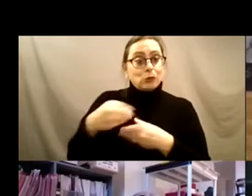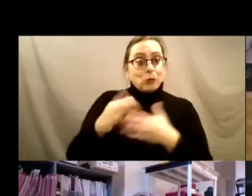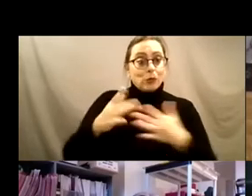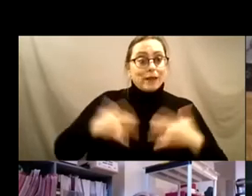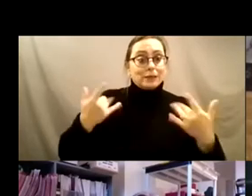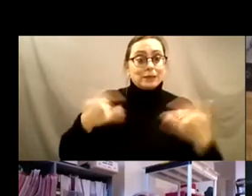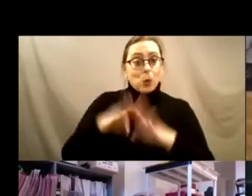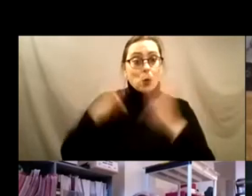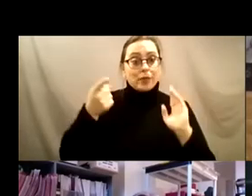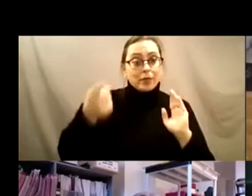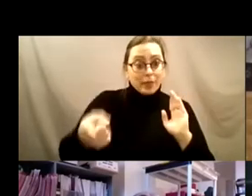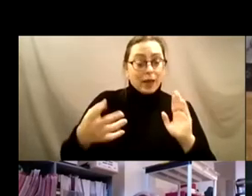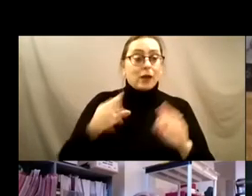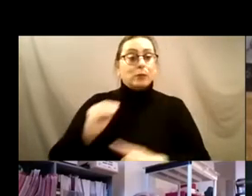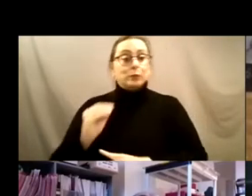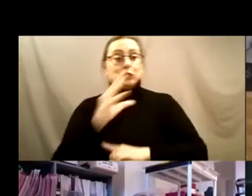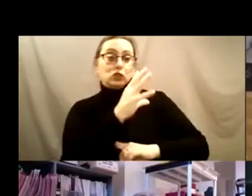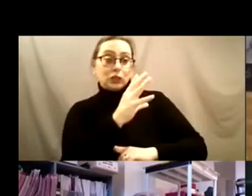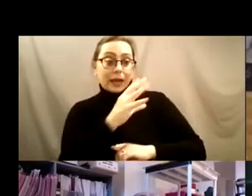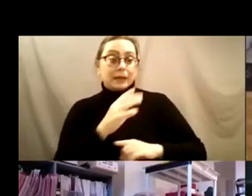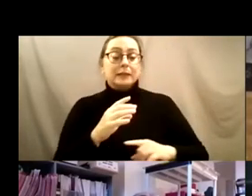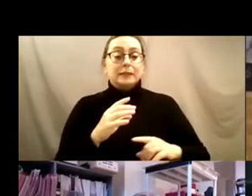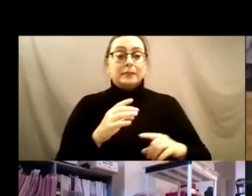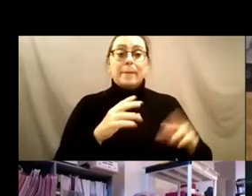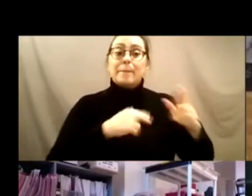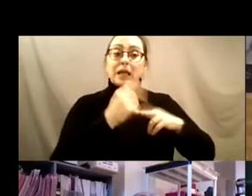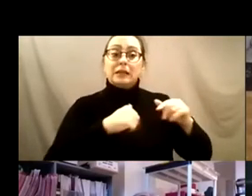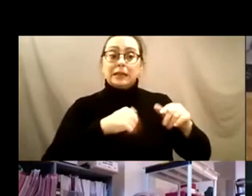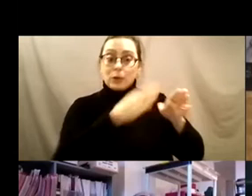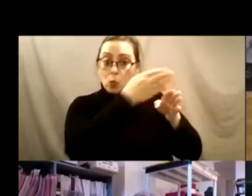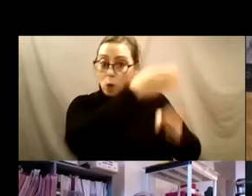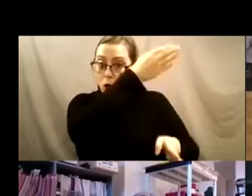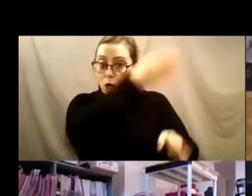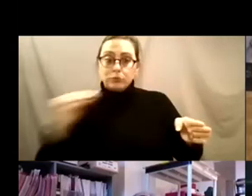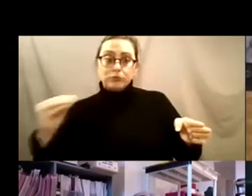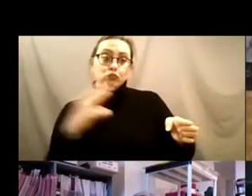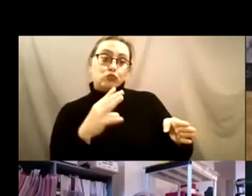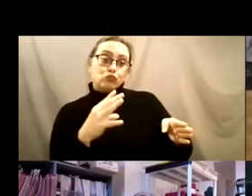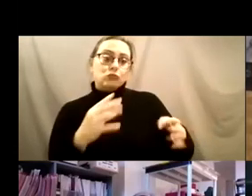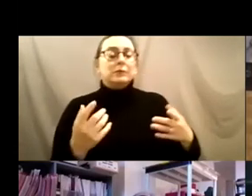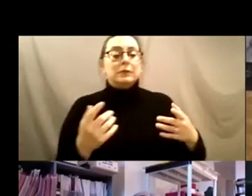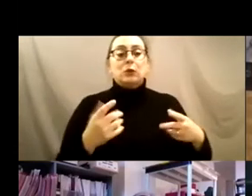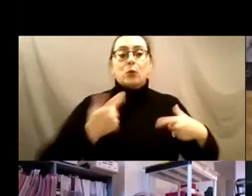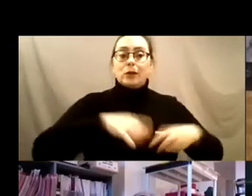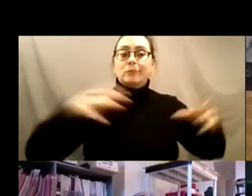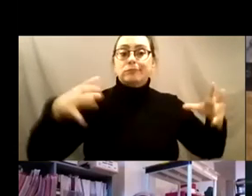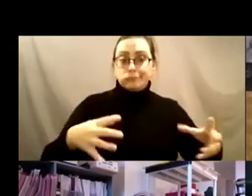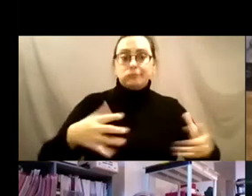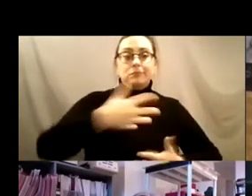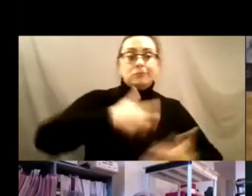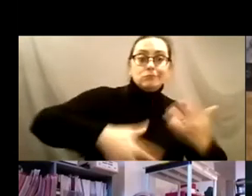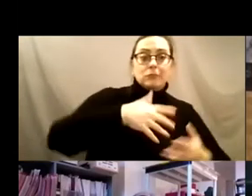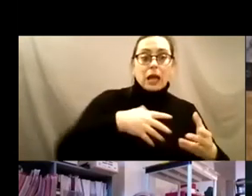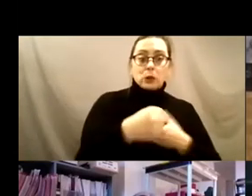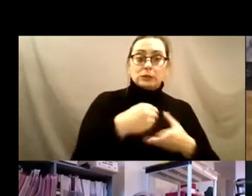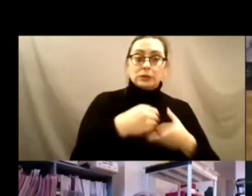opening. We projected artwork onto the side of the building and just were able to gather outside while being safe. There